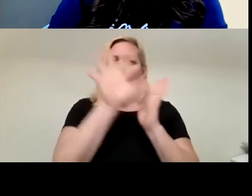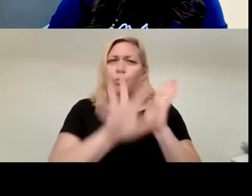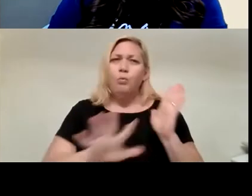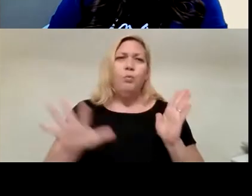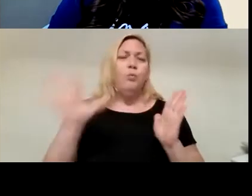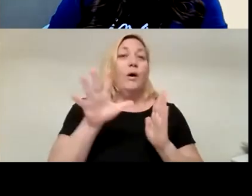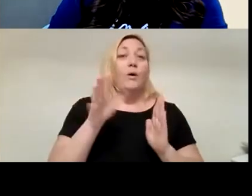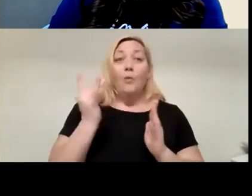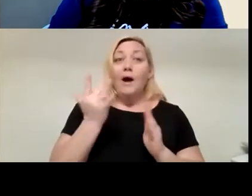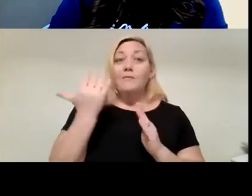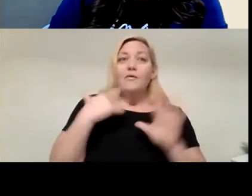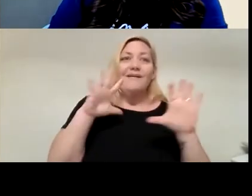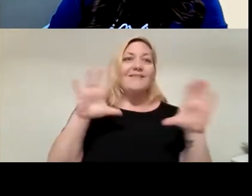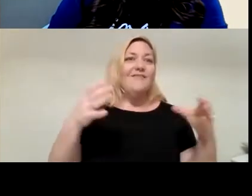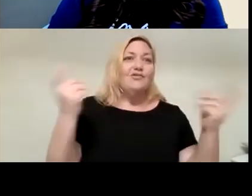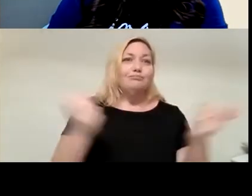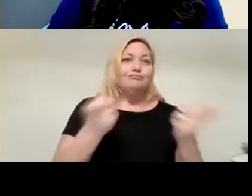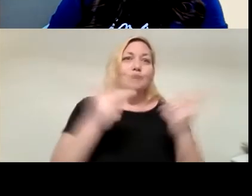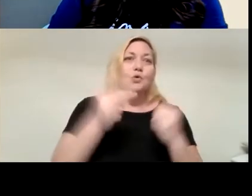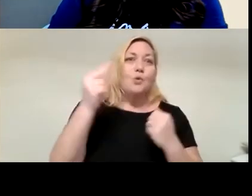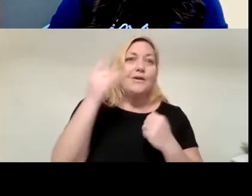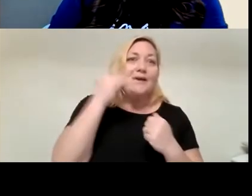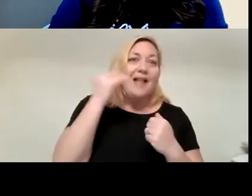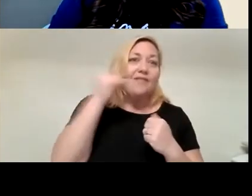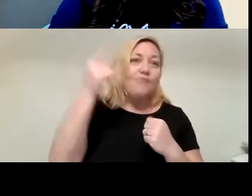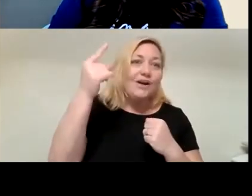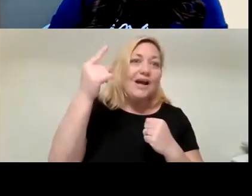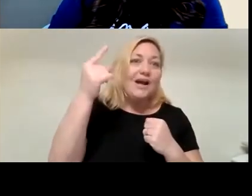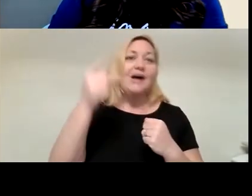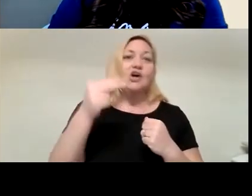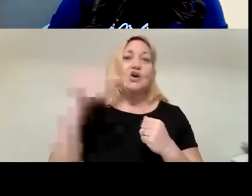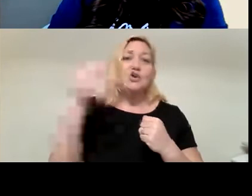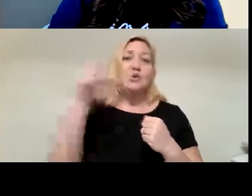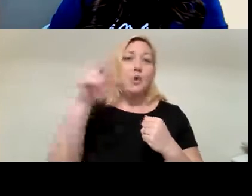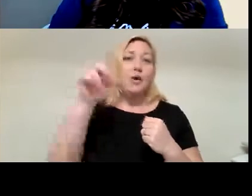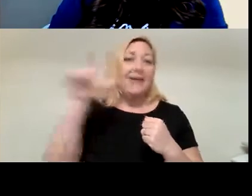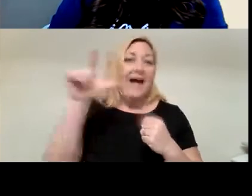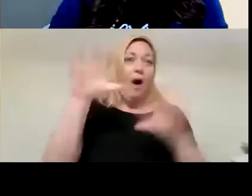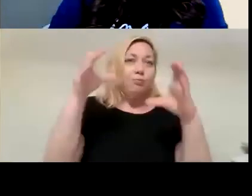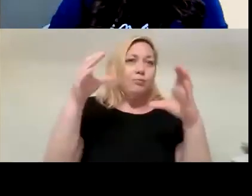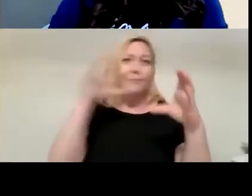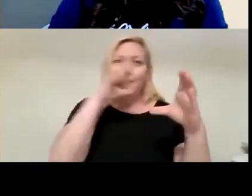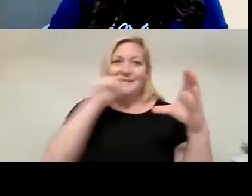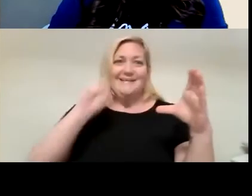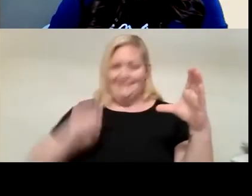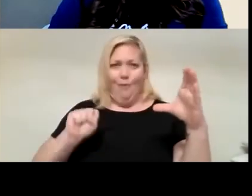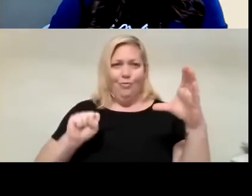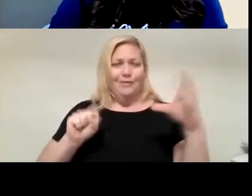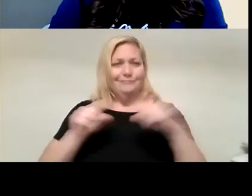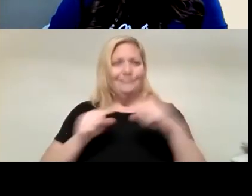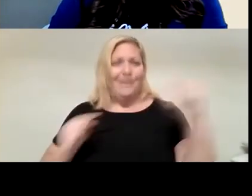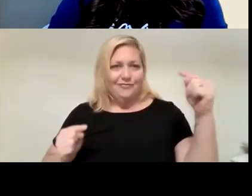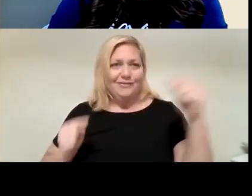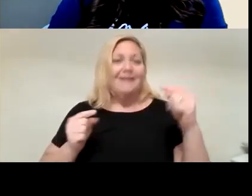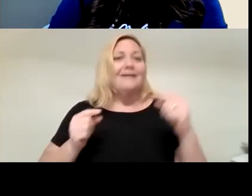have, conventions in Northern California, the Northern California coalition's there, but not the Southern California, and vice versa.